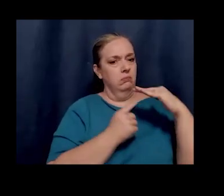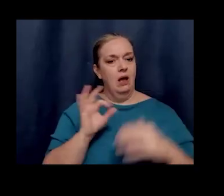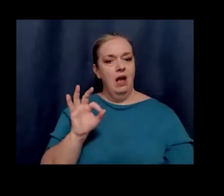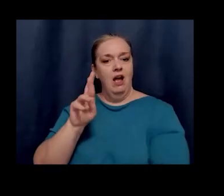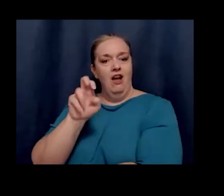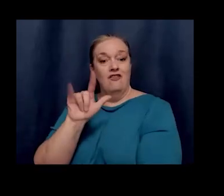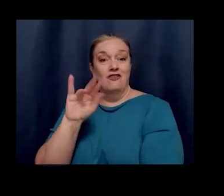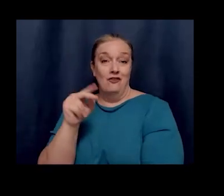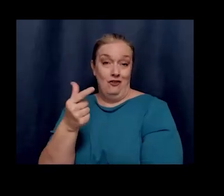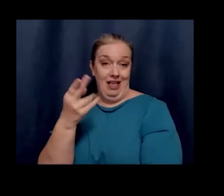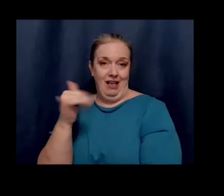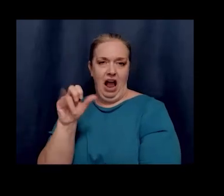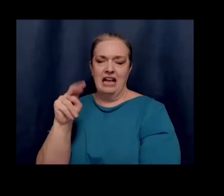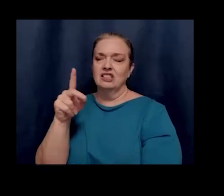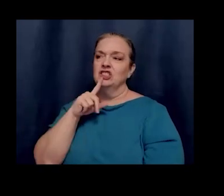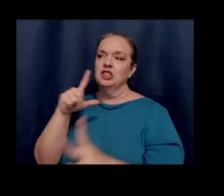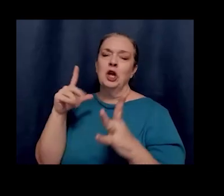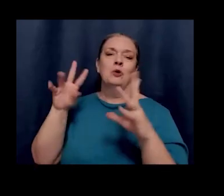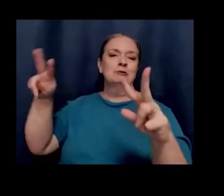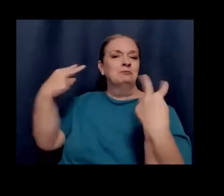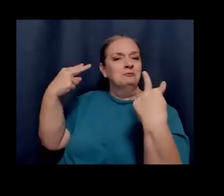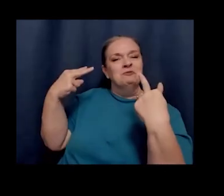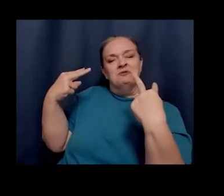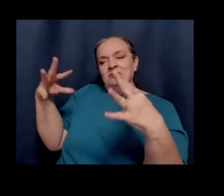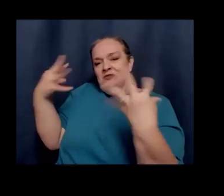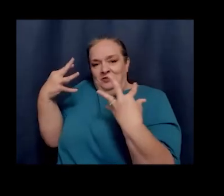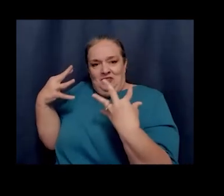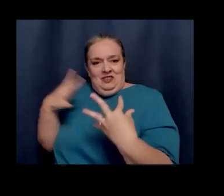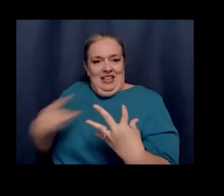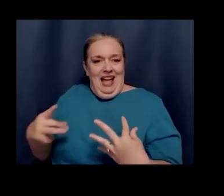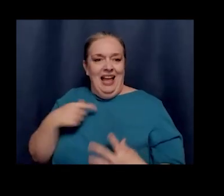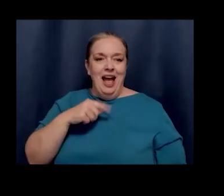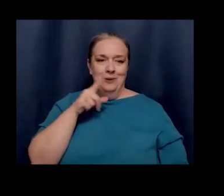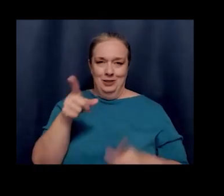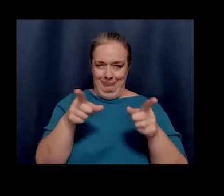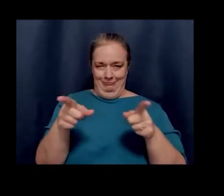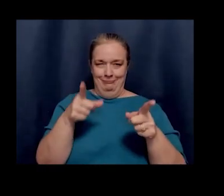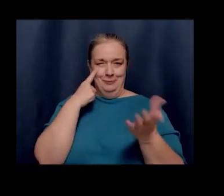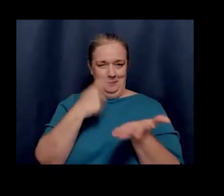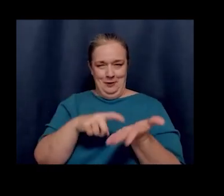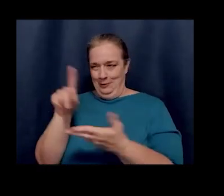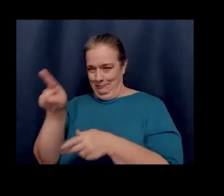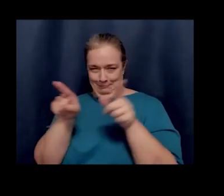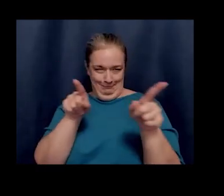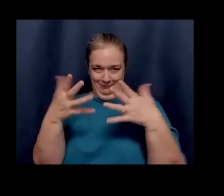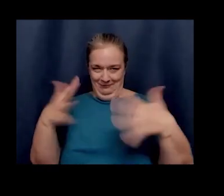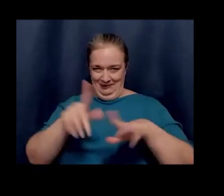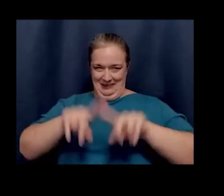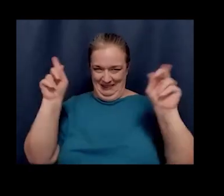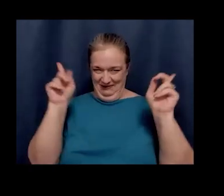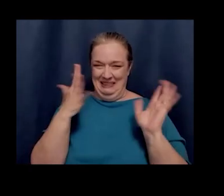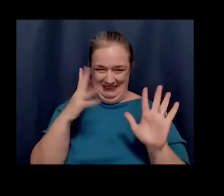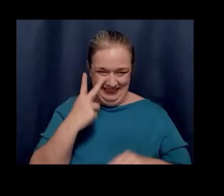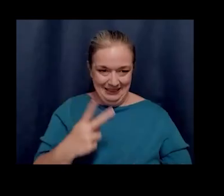was a born performer. And I think just in these two photos on screen, you can kind of already see the difference between that. This is a